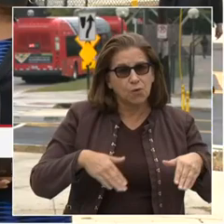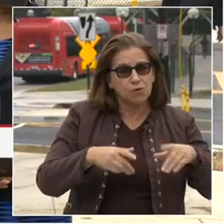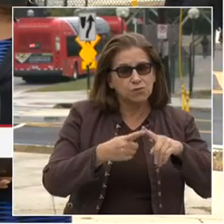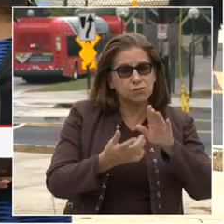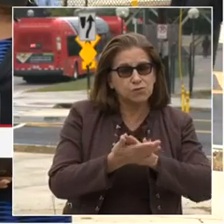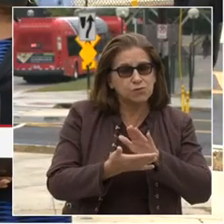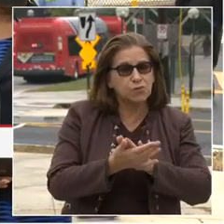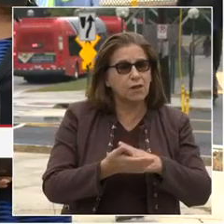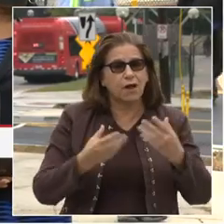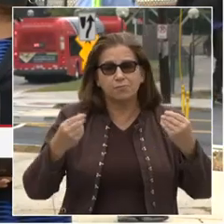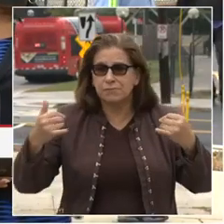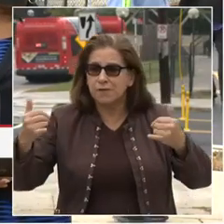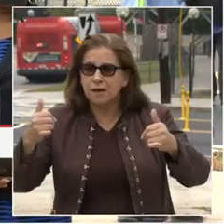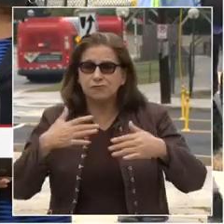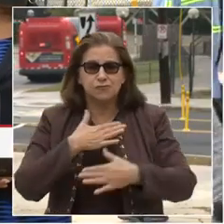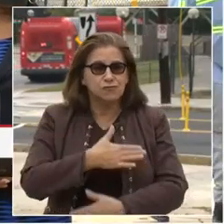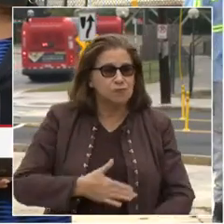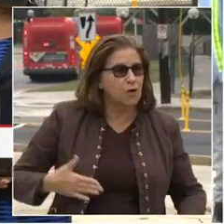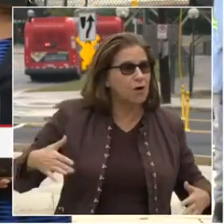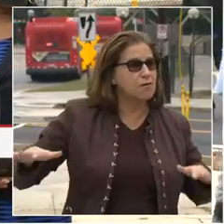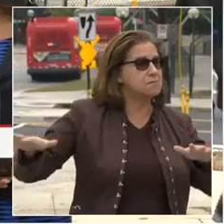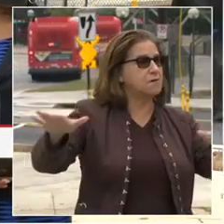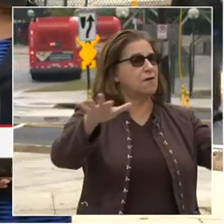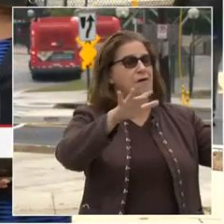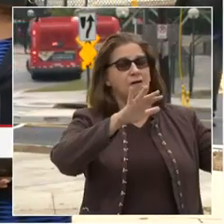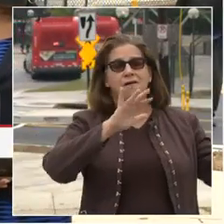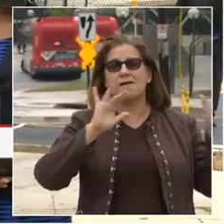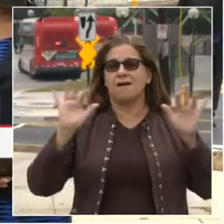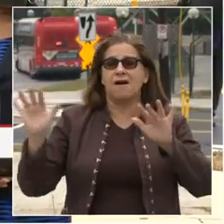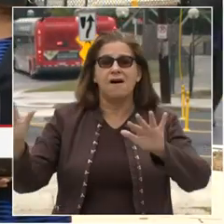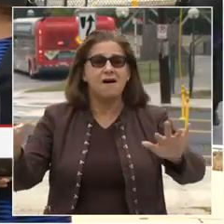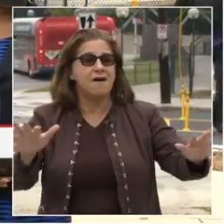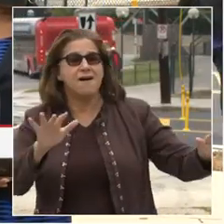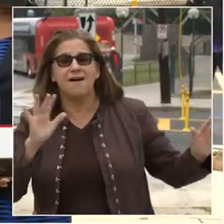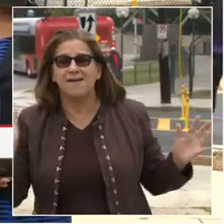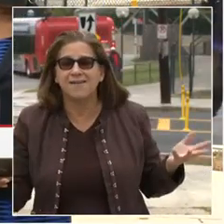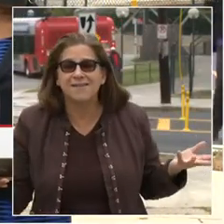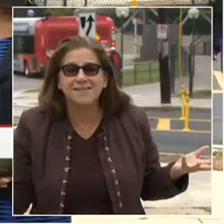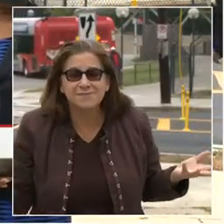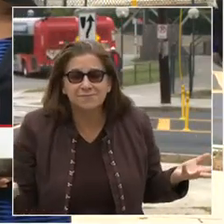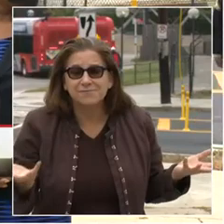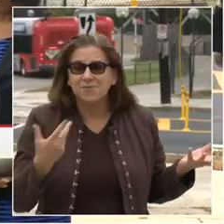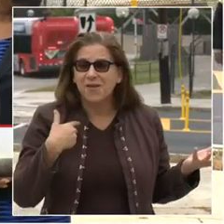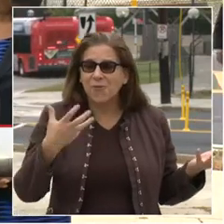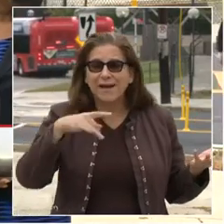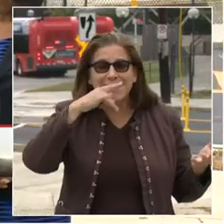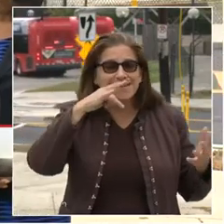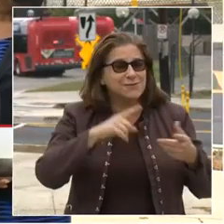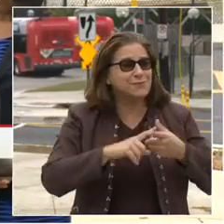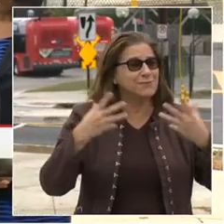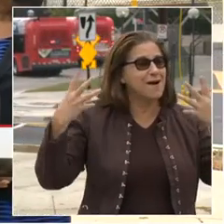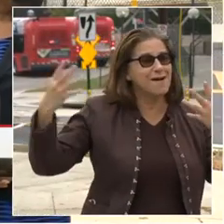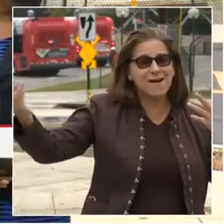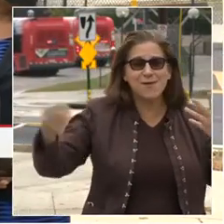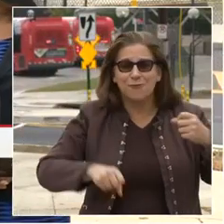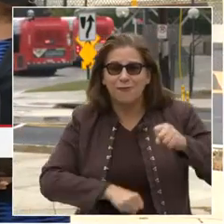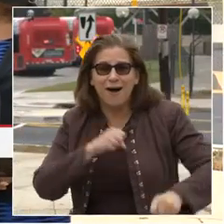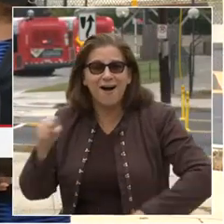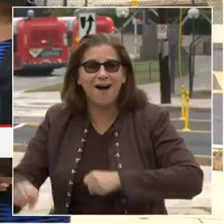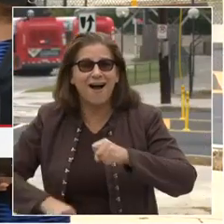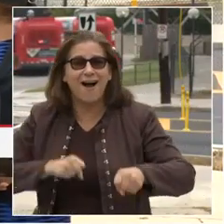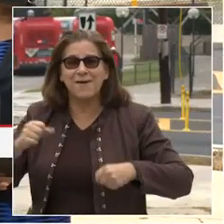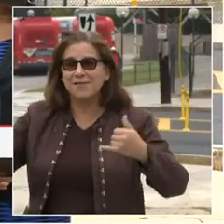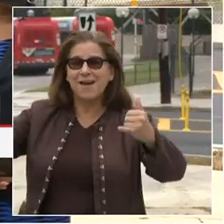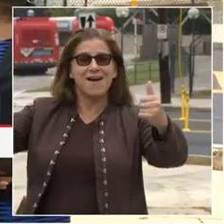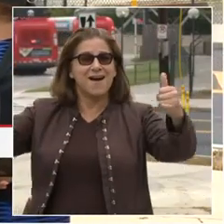on the sidewalks in front of their homes. We want our children to be able to ride their bikes, of course, and play outside without